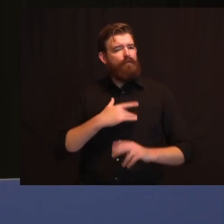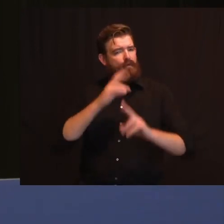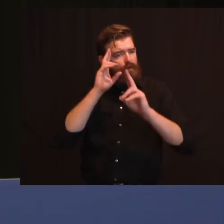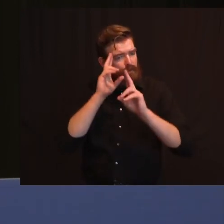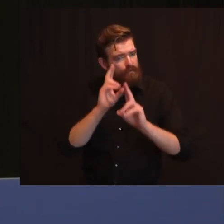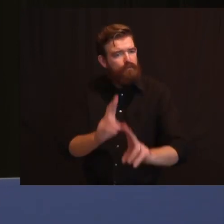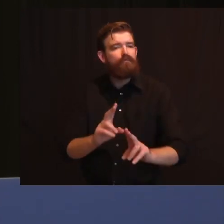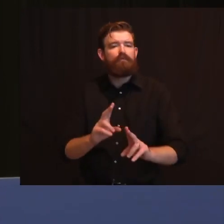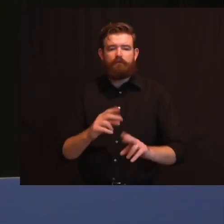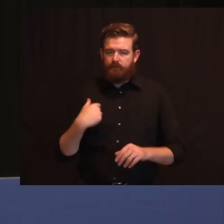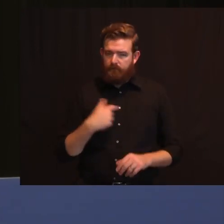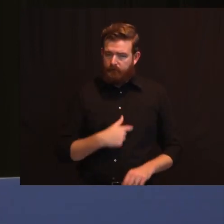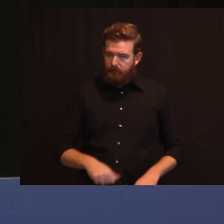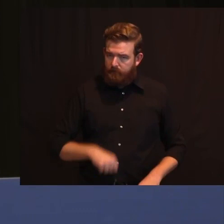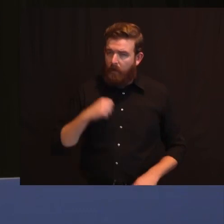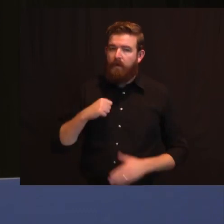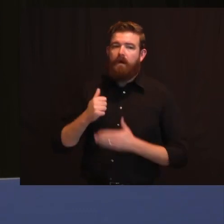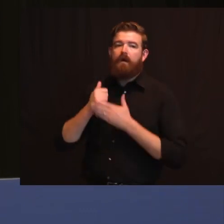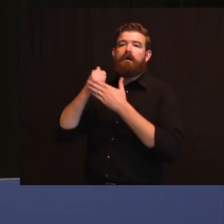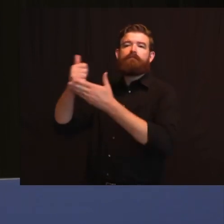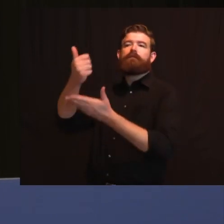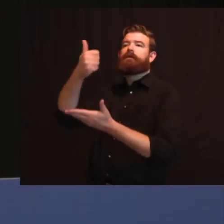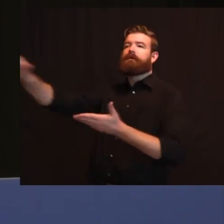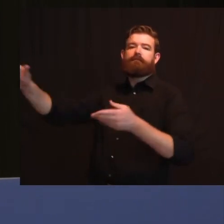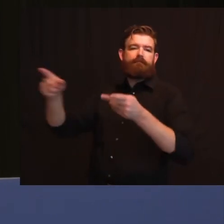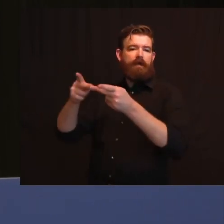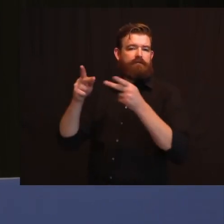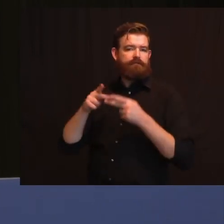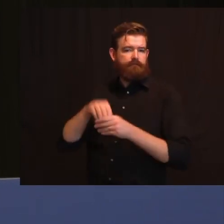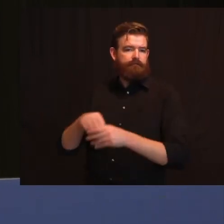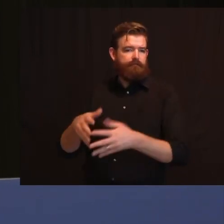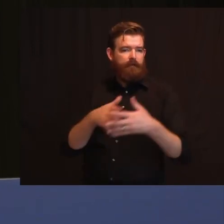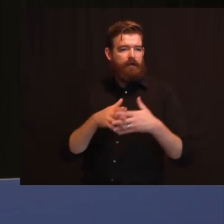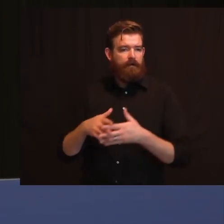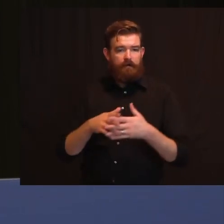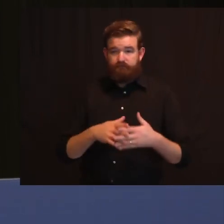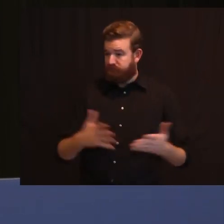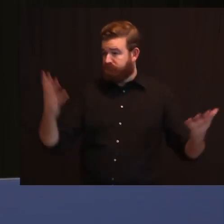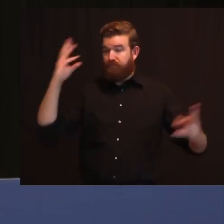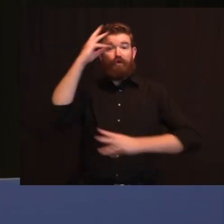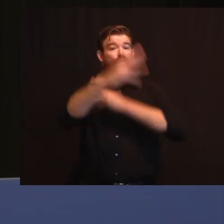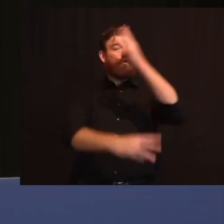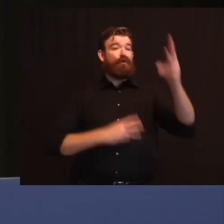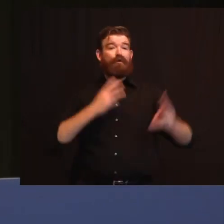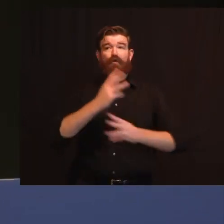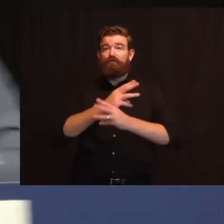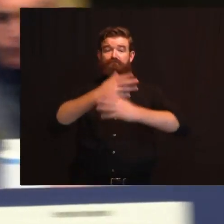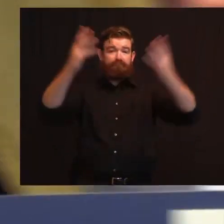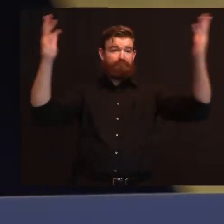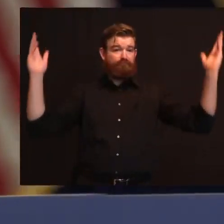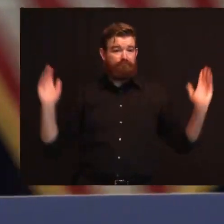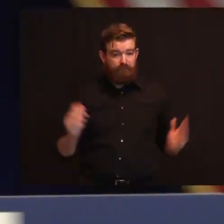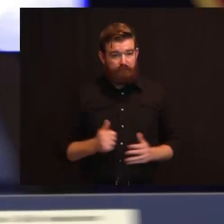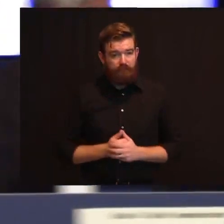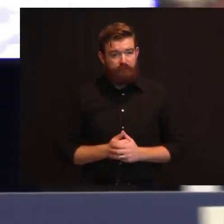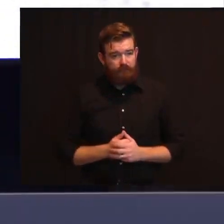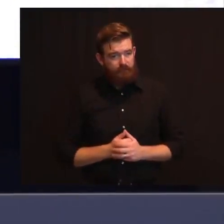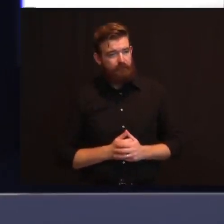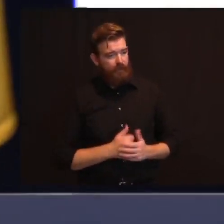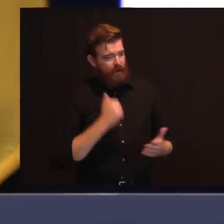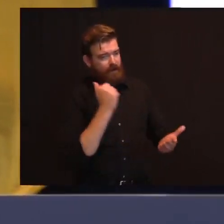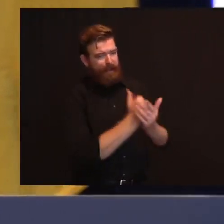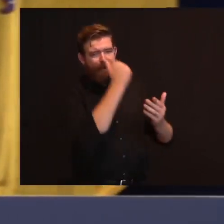we can to anywhere in the nation and world, quite frankly. So thank you, Governor. Amen, Pat. And Sue, you're familiar with